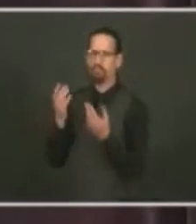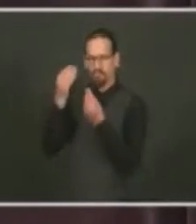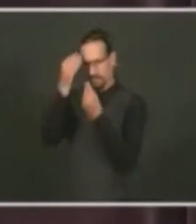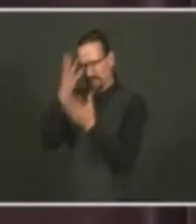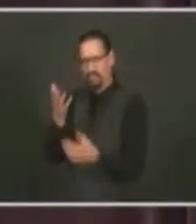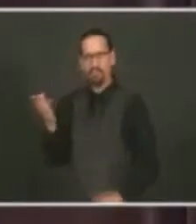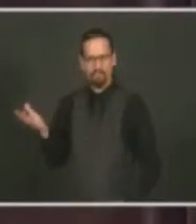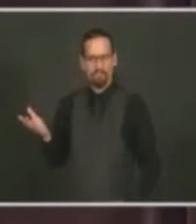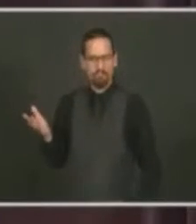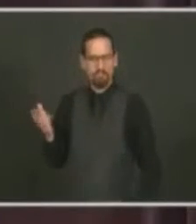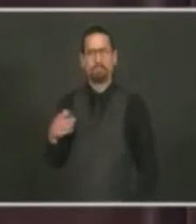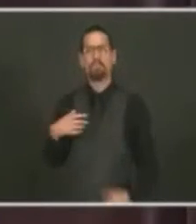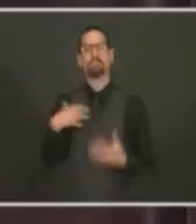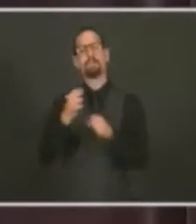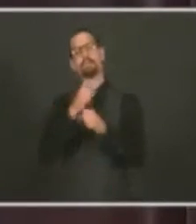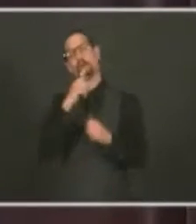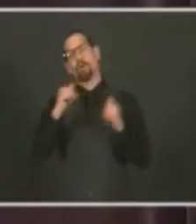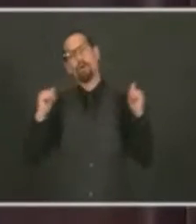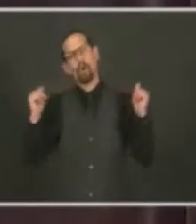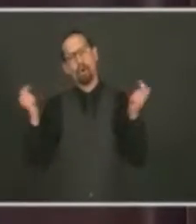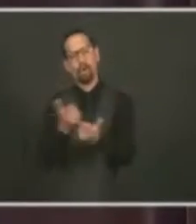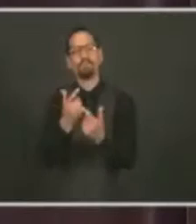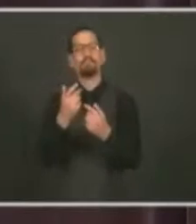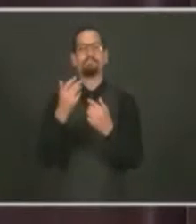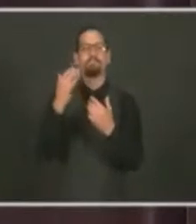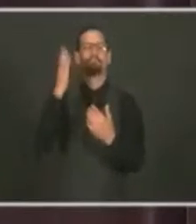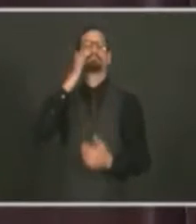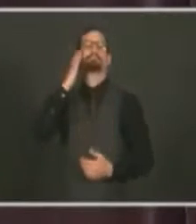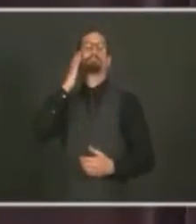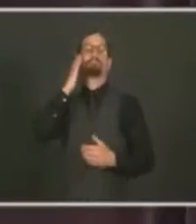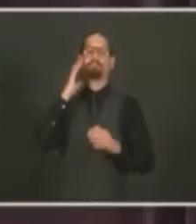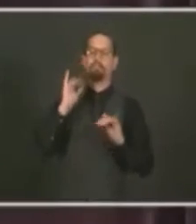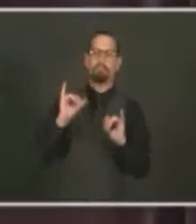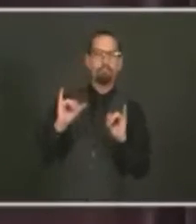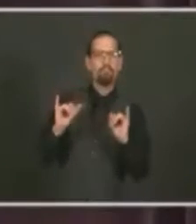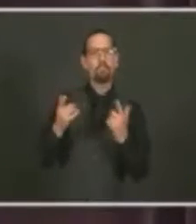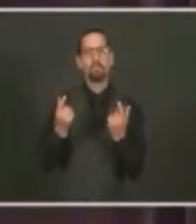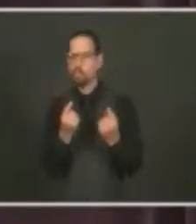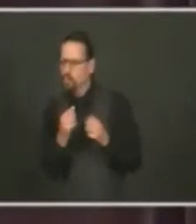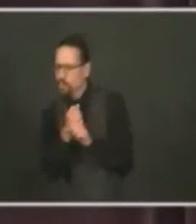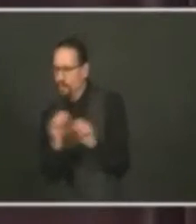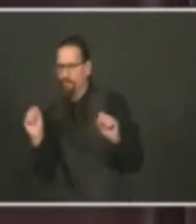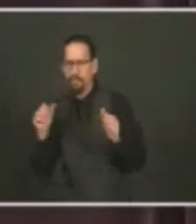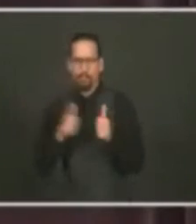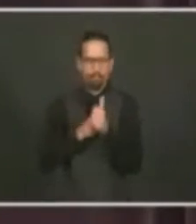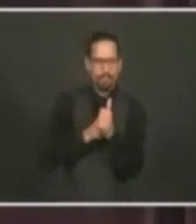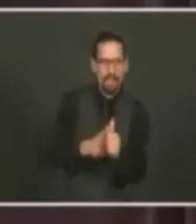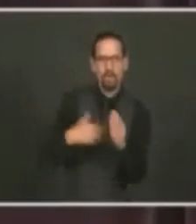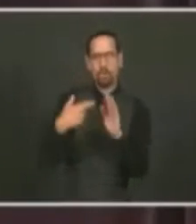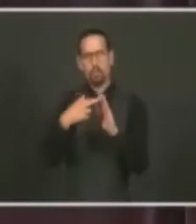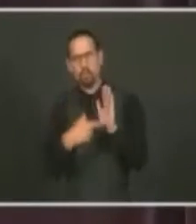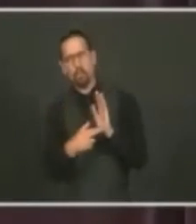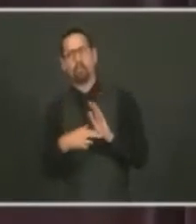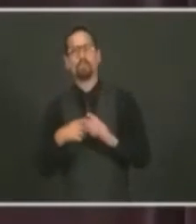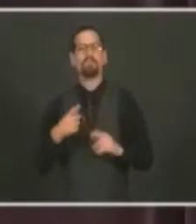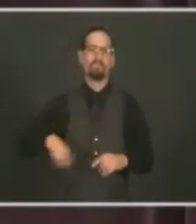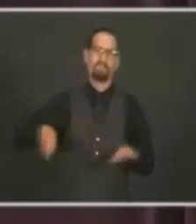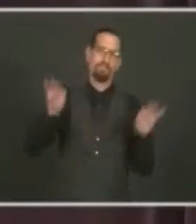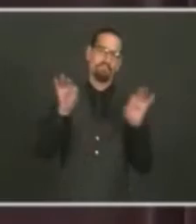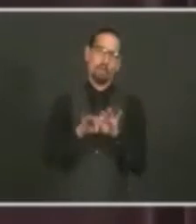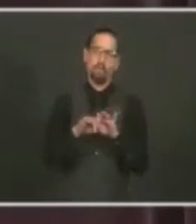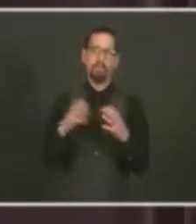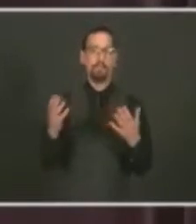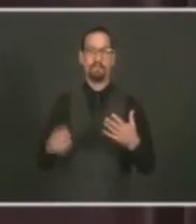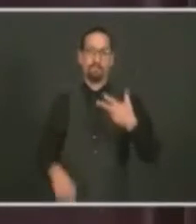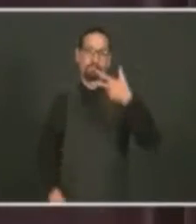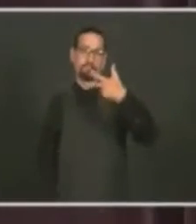we've described. But for that to happen, we all need you to follow the 3 W's between now